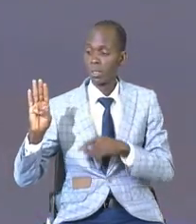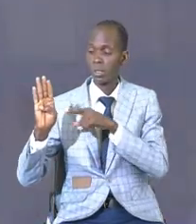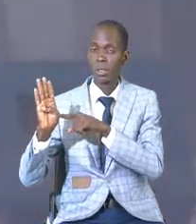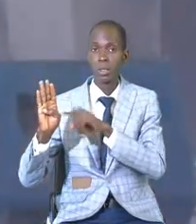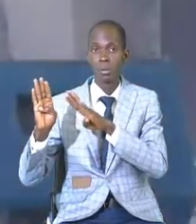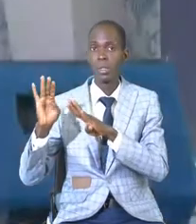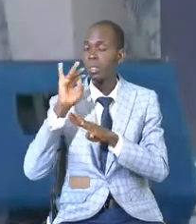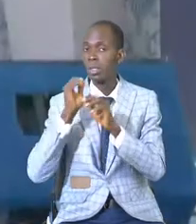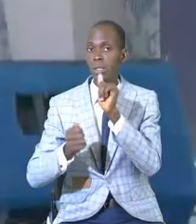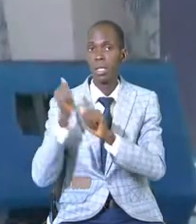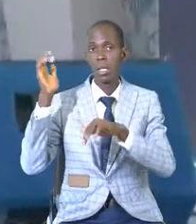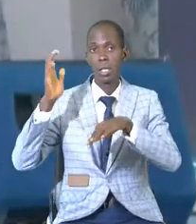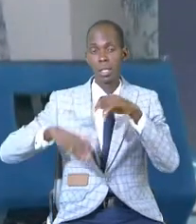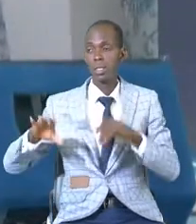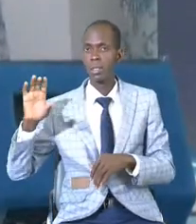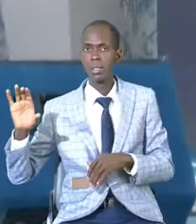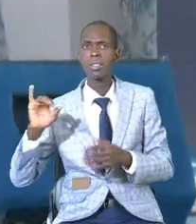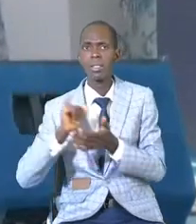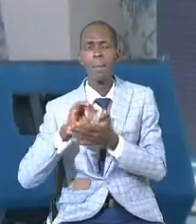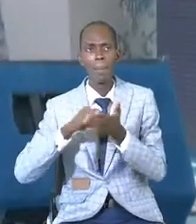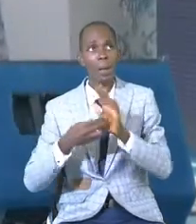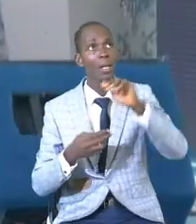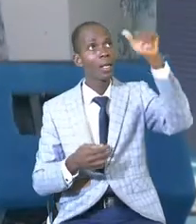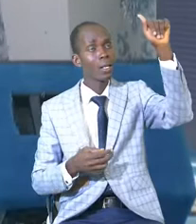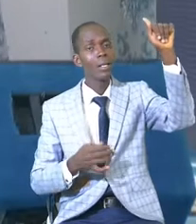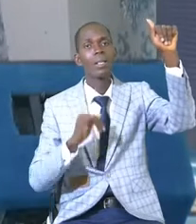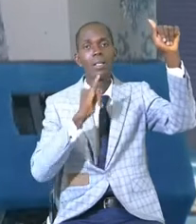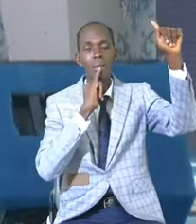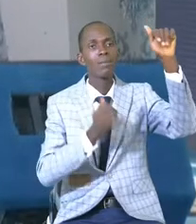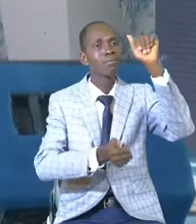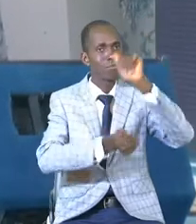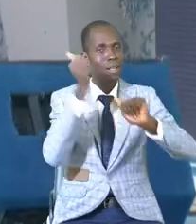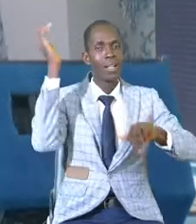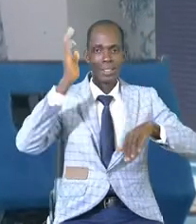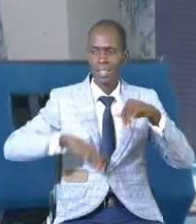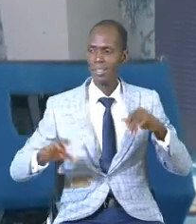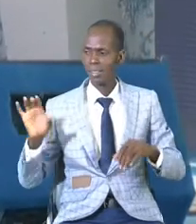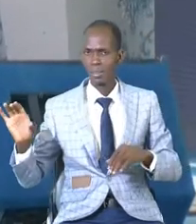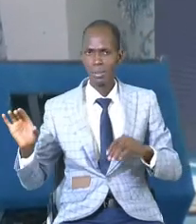than C, then A is greater than C. Are you following?